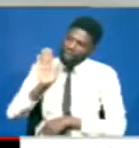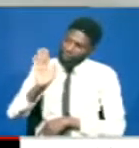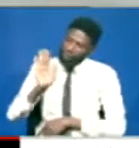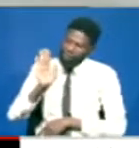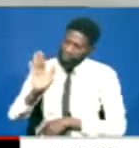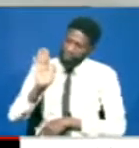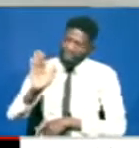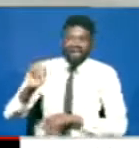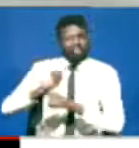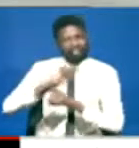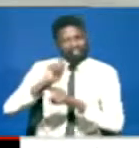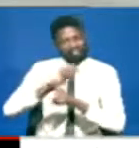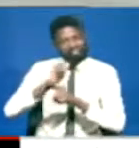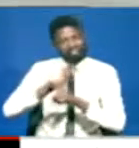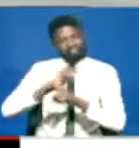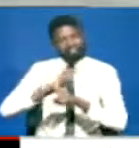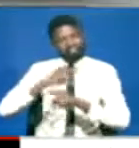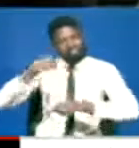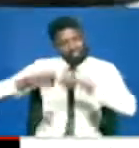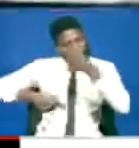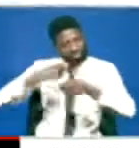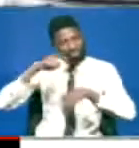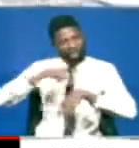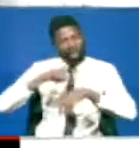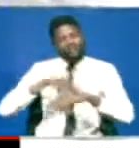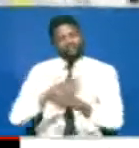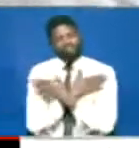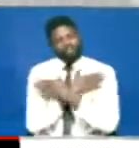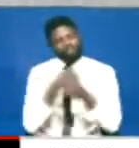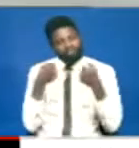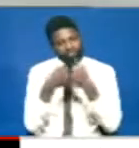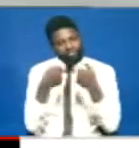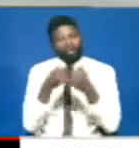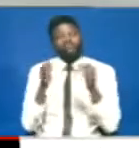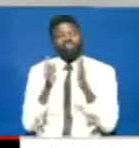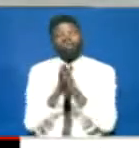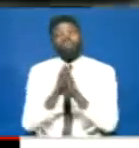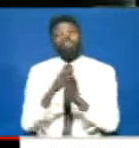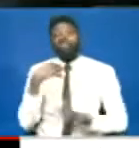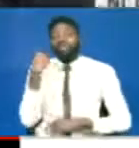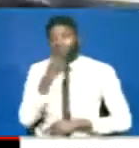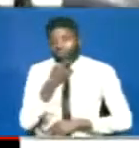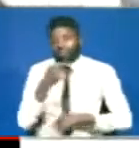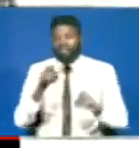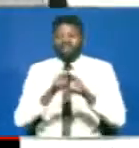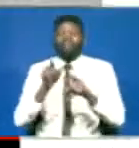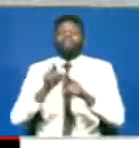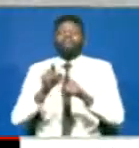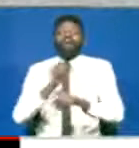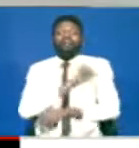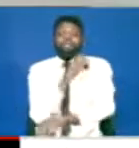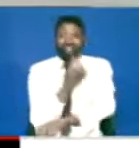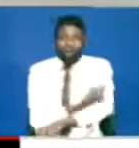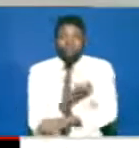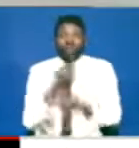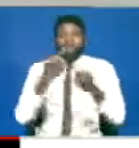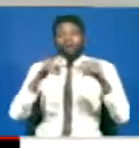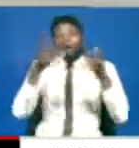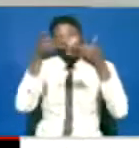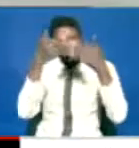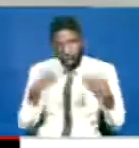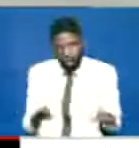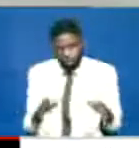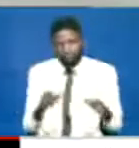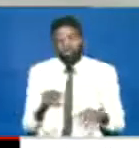their training when they played a friendly match against Ghana, and they ended up losing